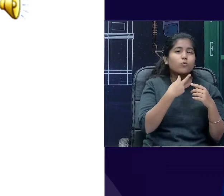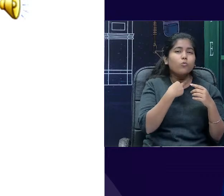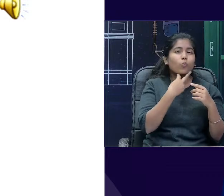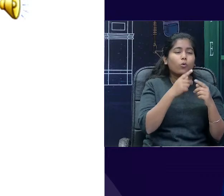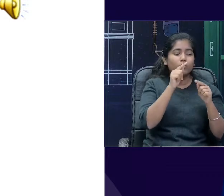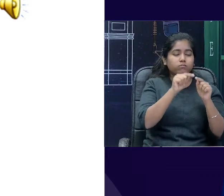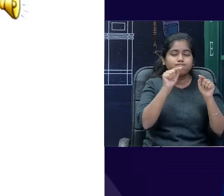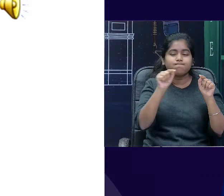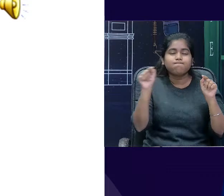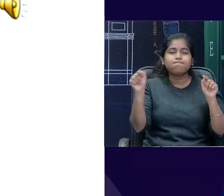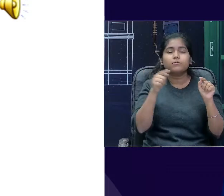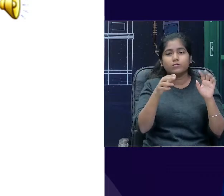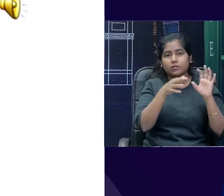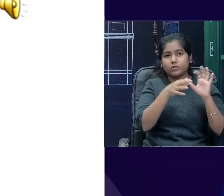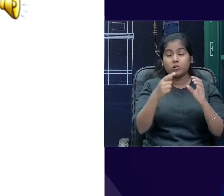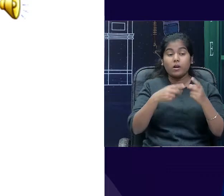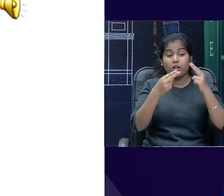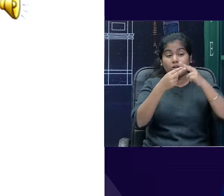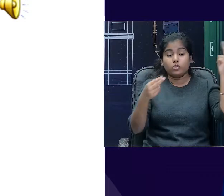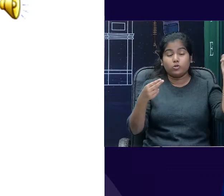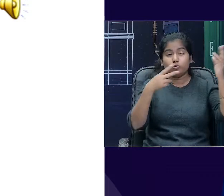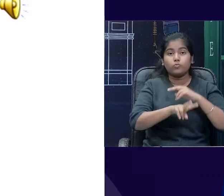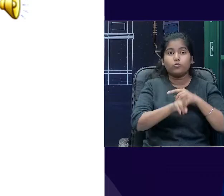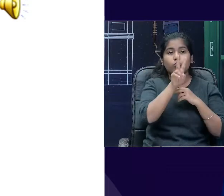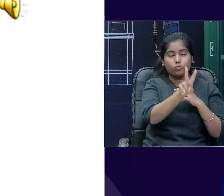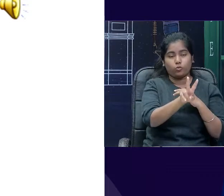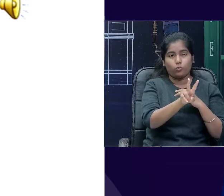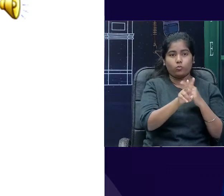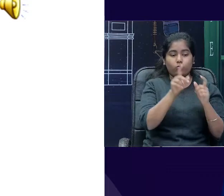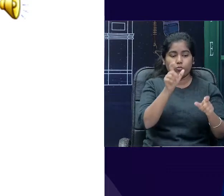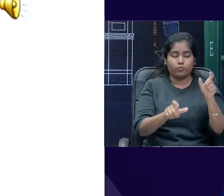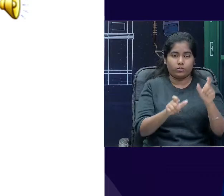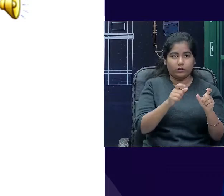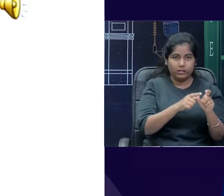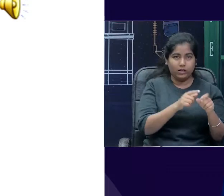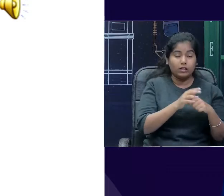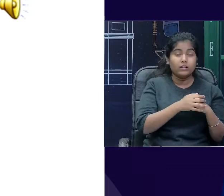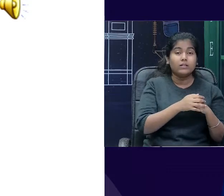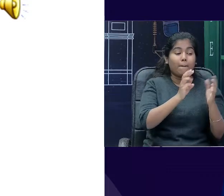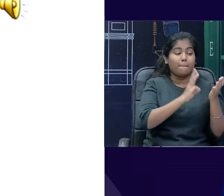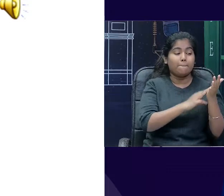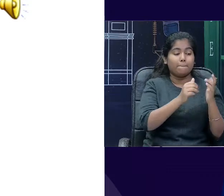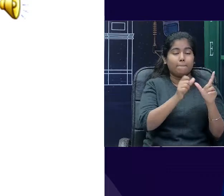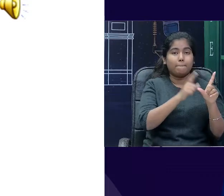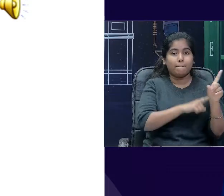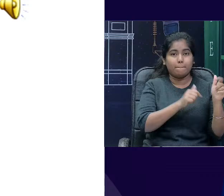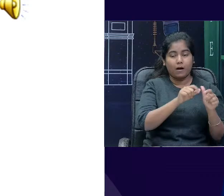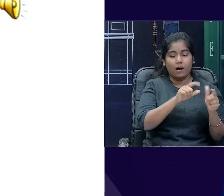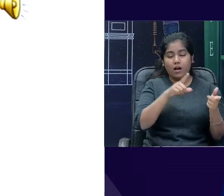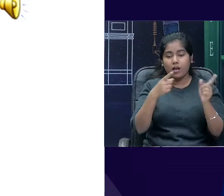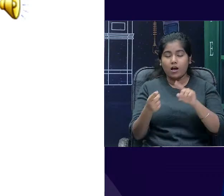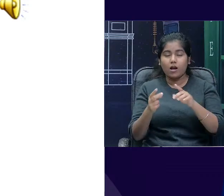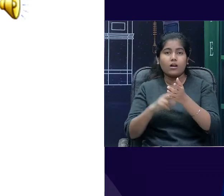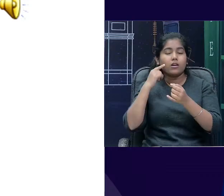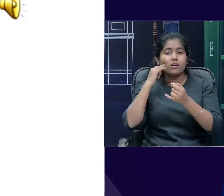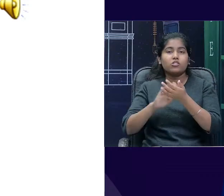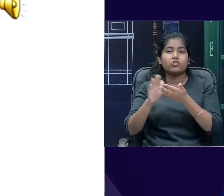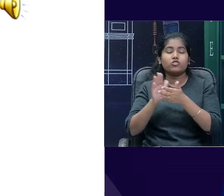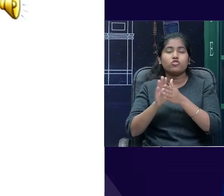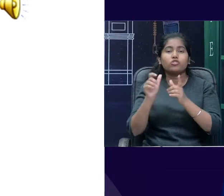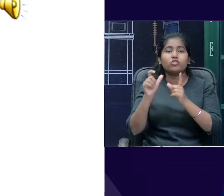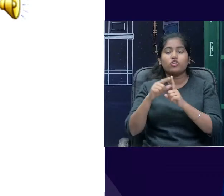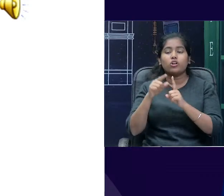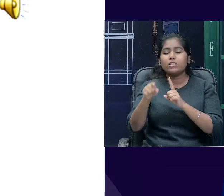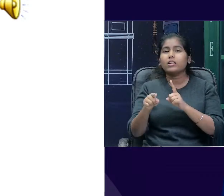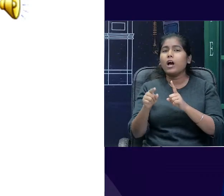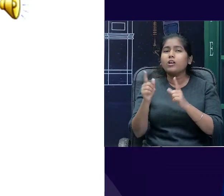two characters, Maya and Nishad. Oh. And Nishad has nickname 7. Why? Because